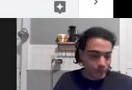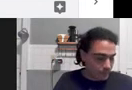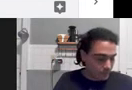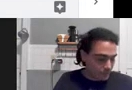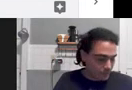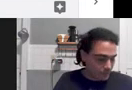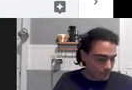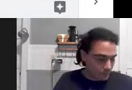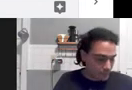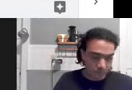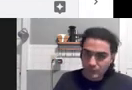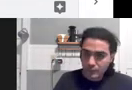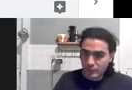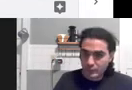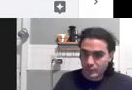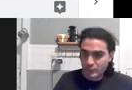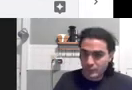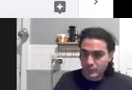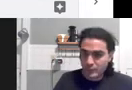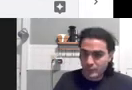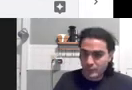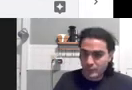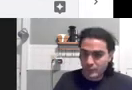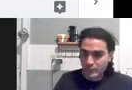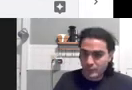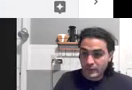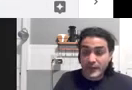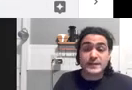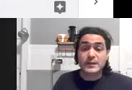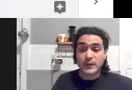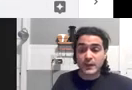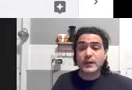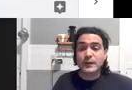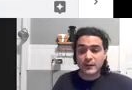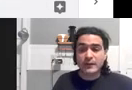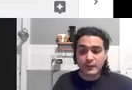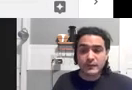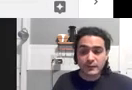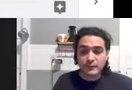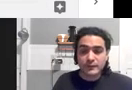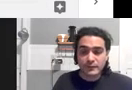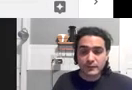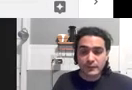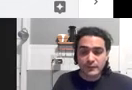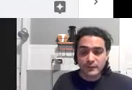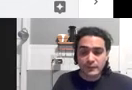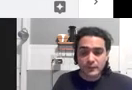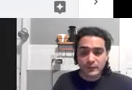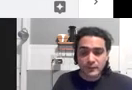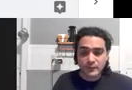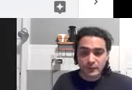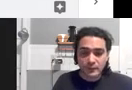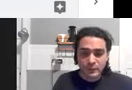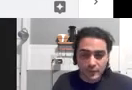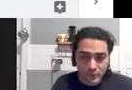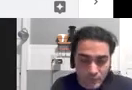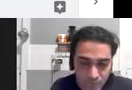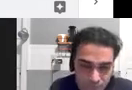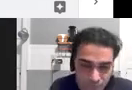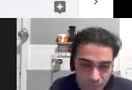also acceptable. Yeah, maybe it is the third category. Can you hear me? Yes, we can. I